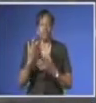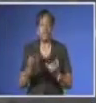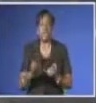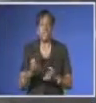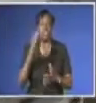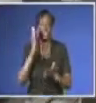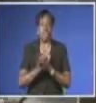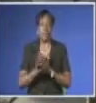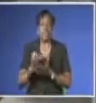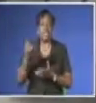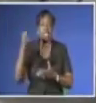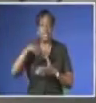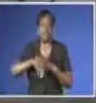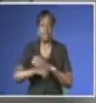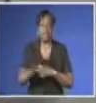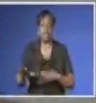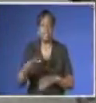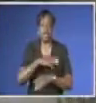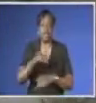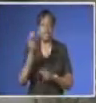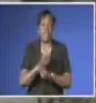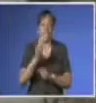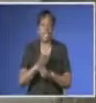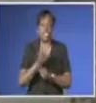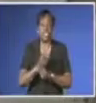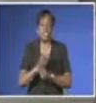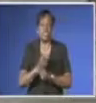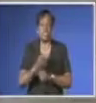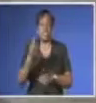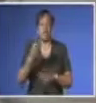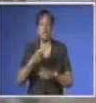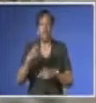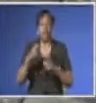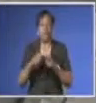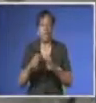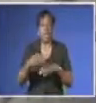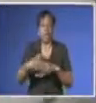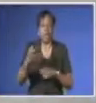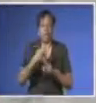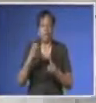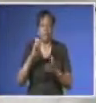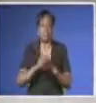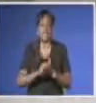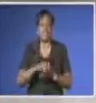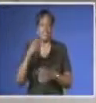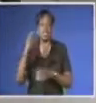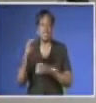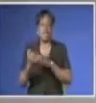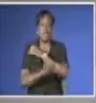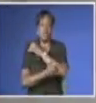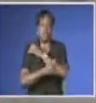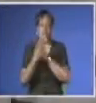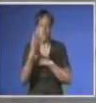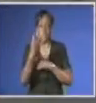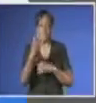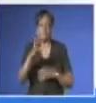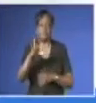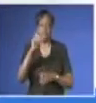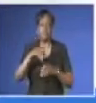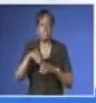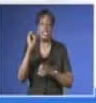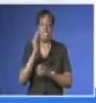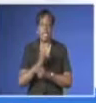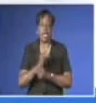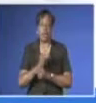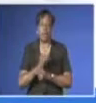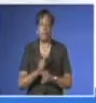who may be fleeing that country. He also confirmed that already 14 Haitians have been discovered in Managua. They have